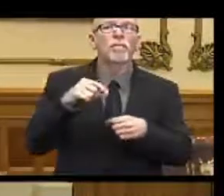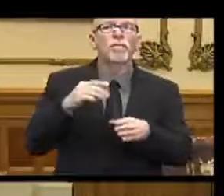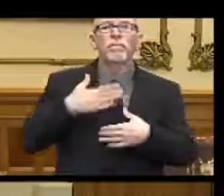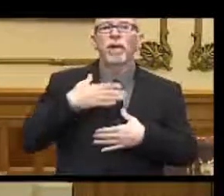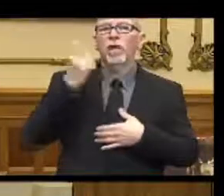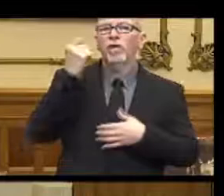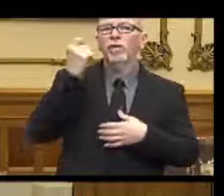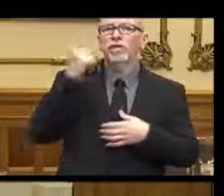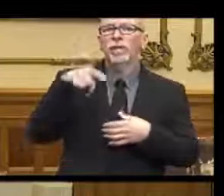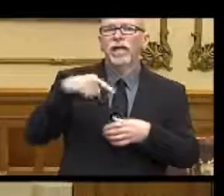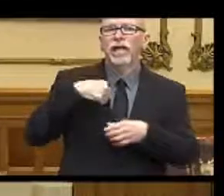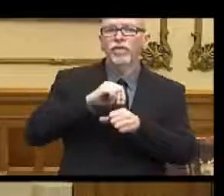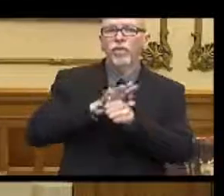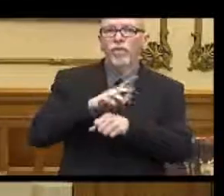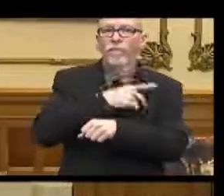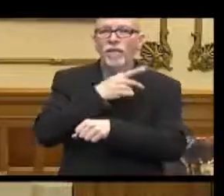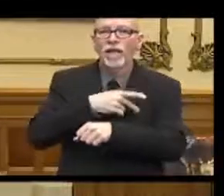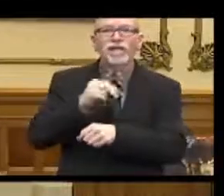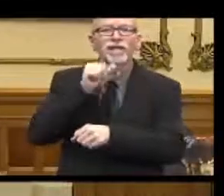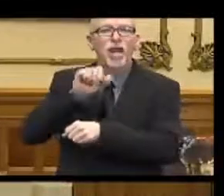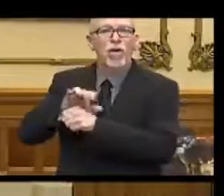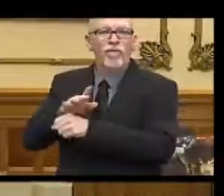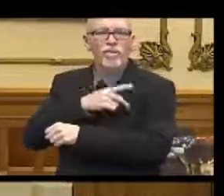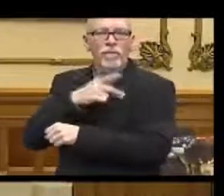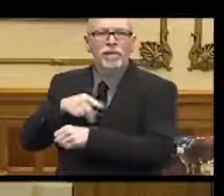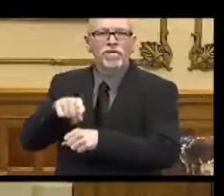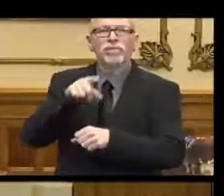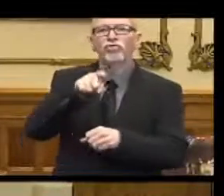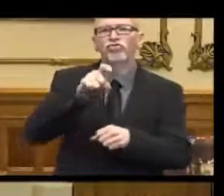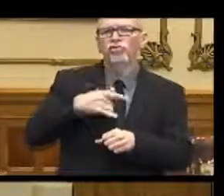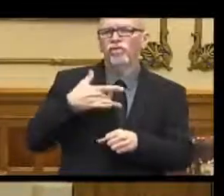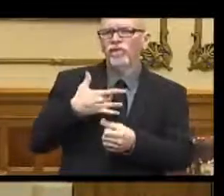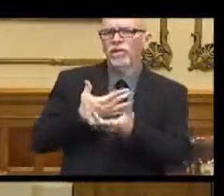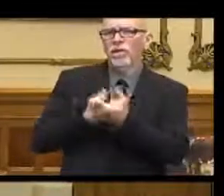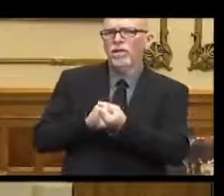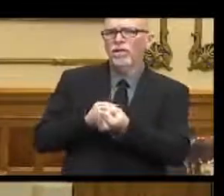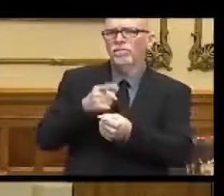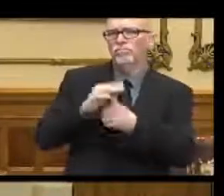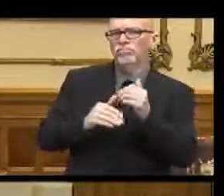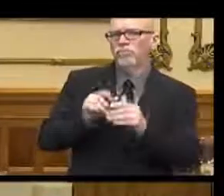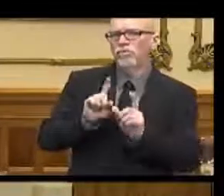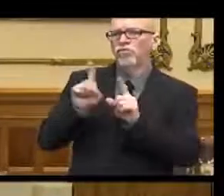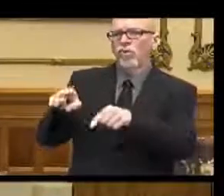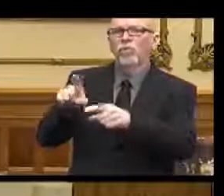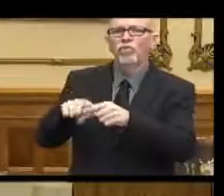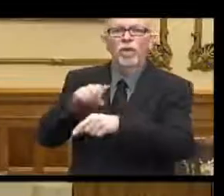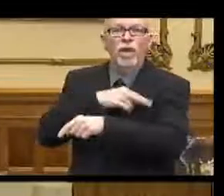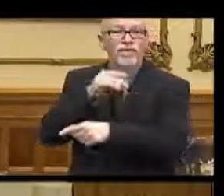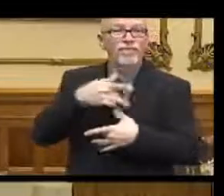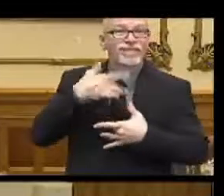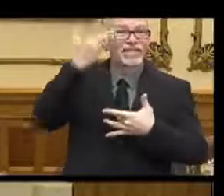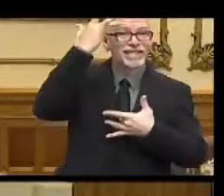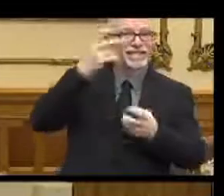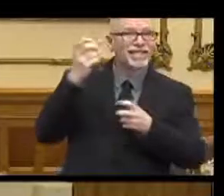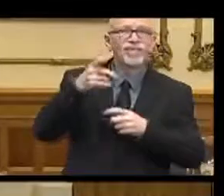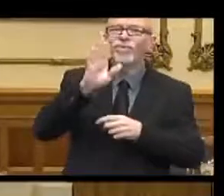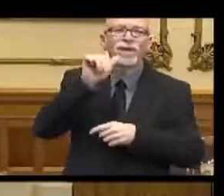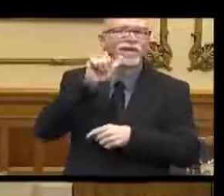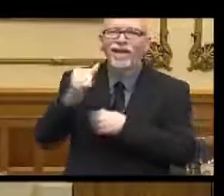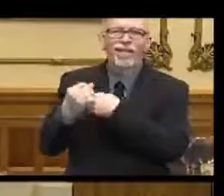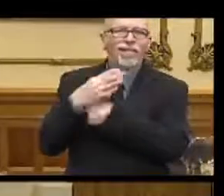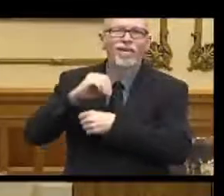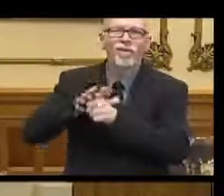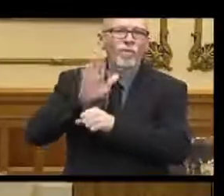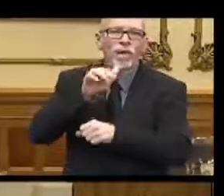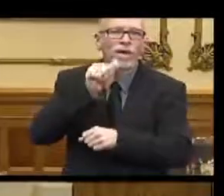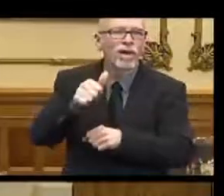that there's COVID patients and non-COVID. So you should feel very comfortable going to the hospital if you're sick. You will not get sick from COVID.